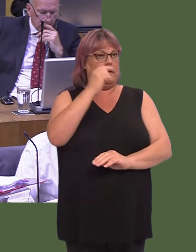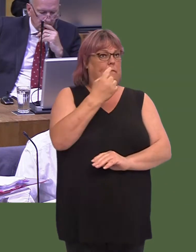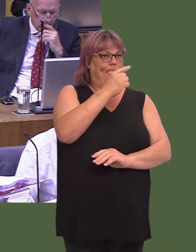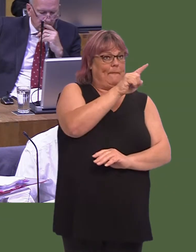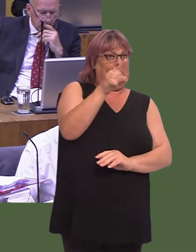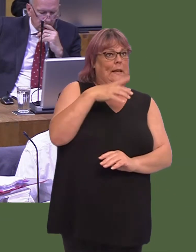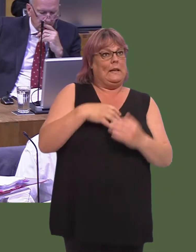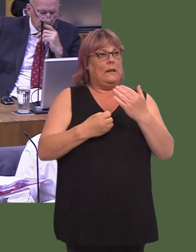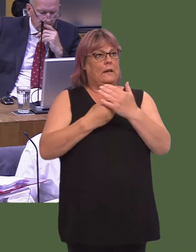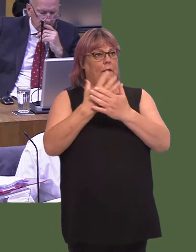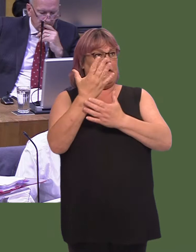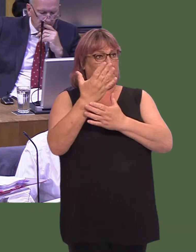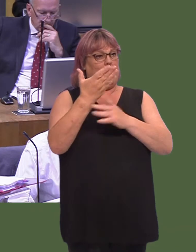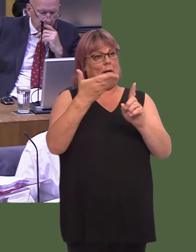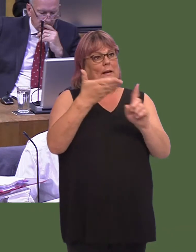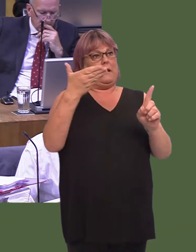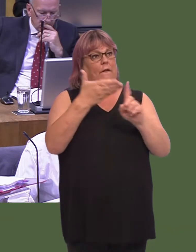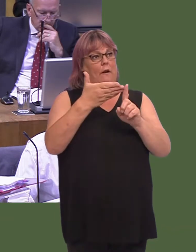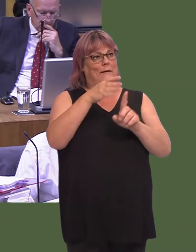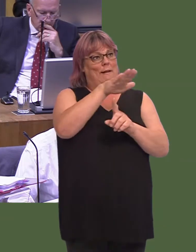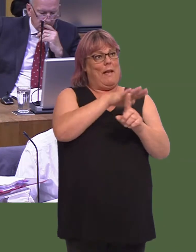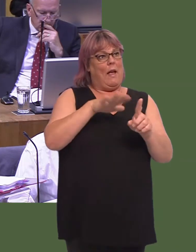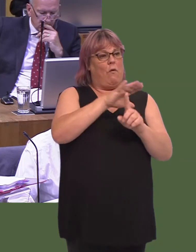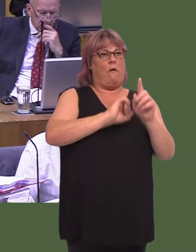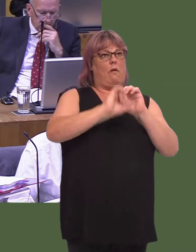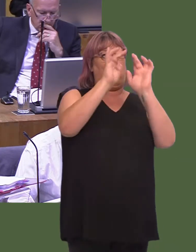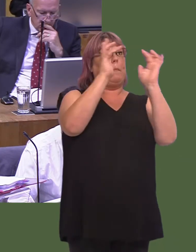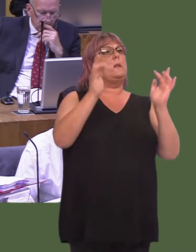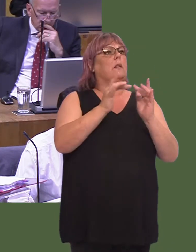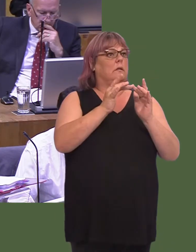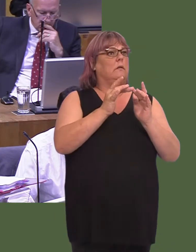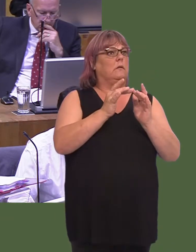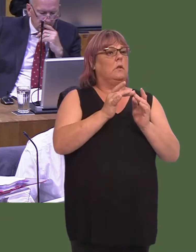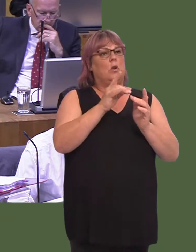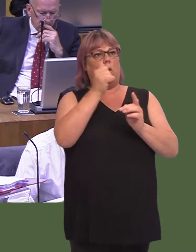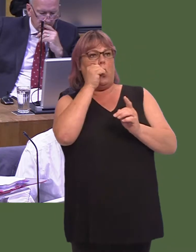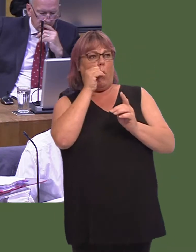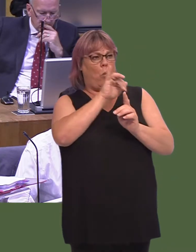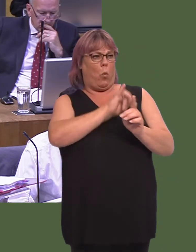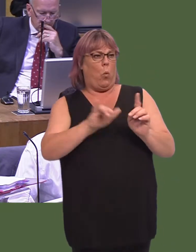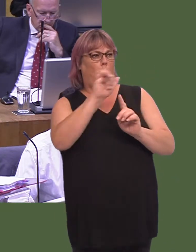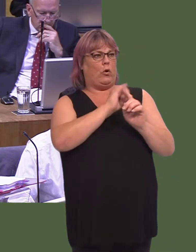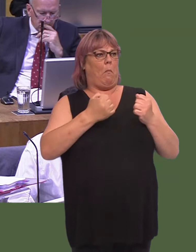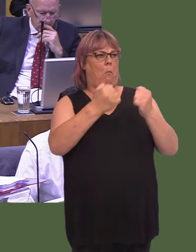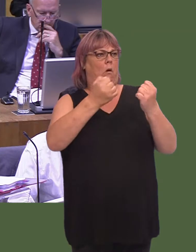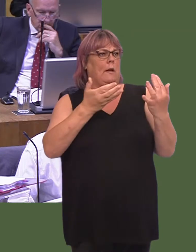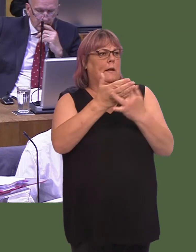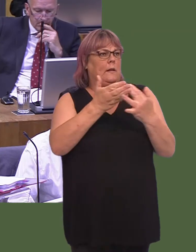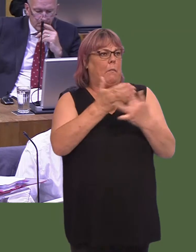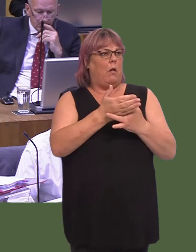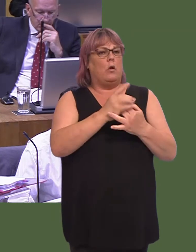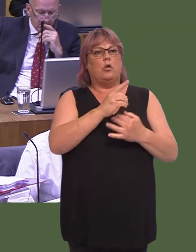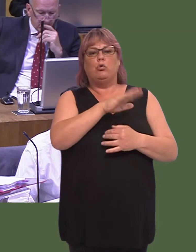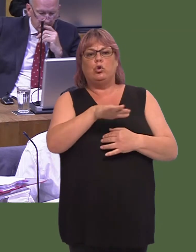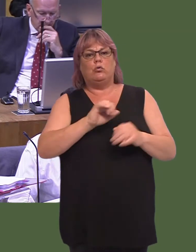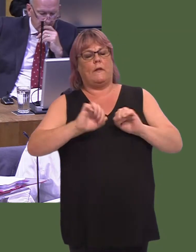of the expectation for each local authority to develop a clearly identified play section on their websites. That information should be made available in a way that